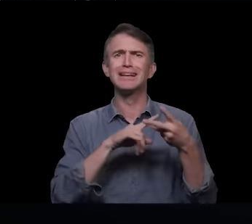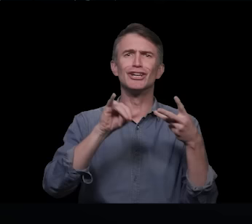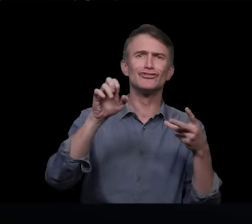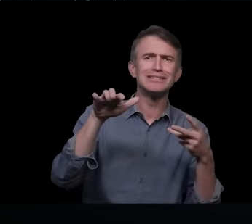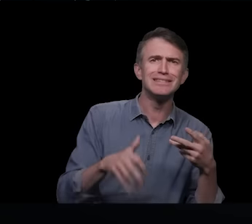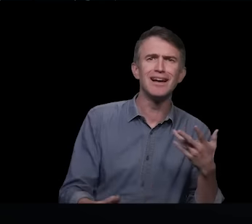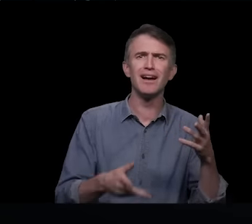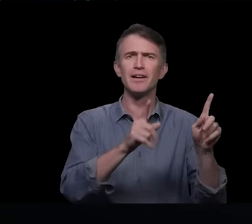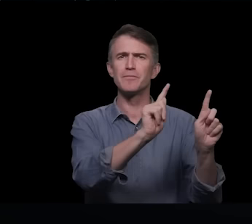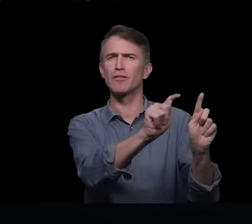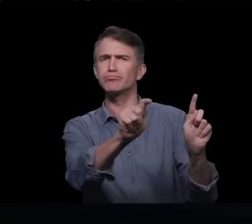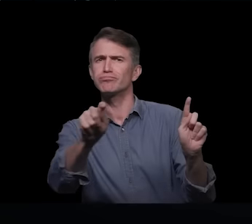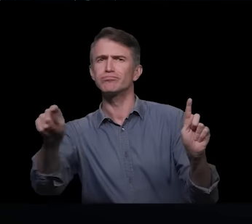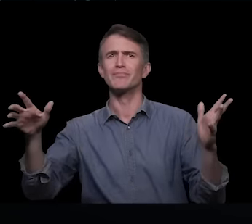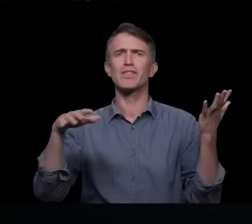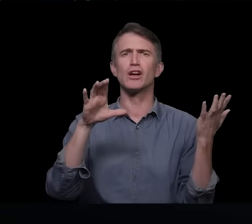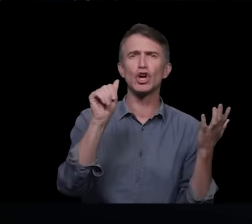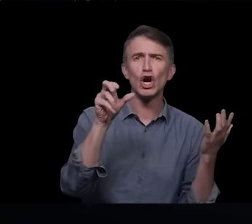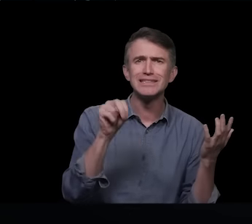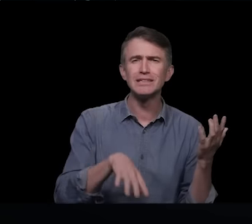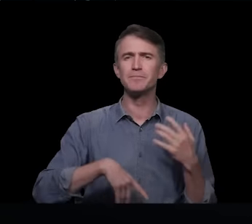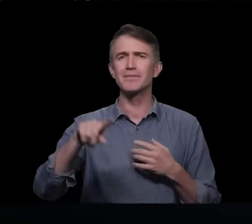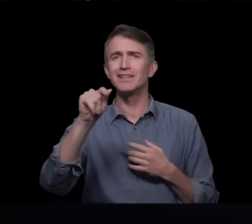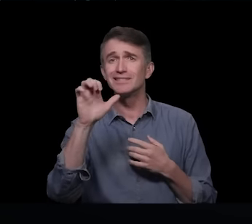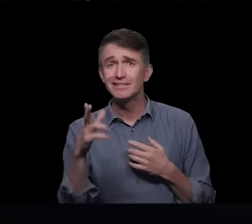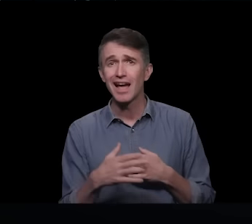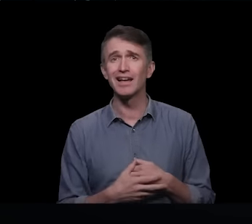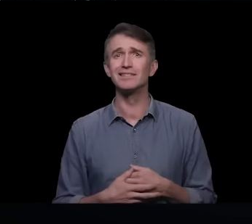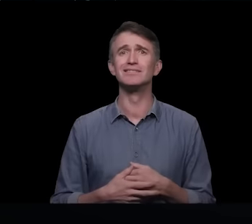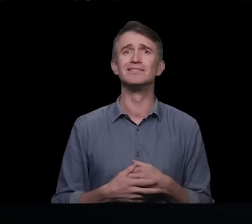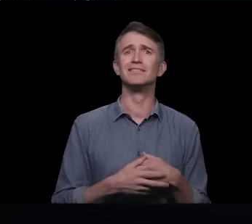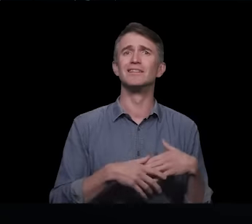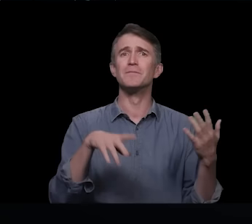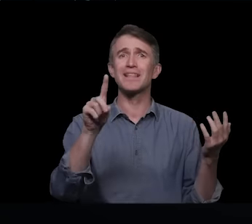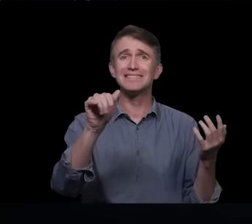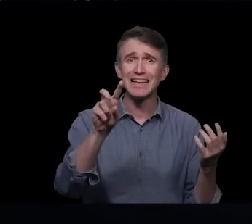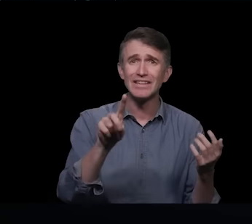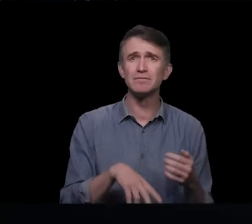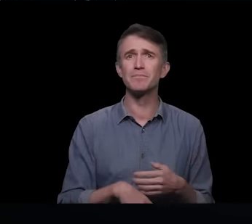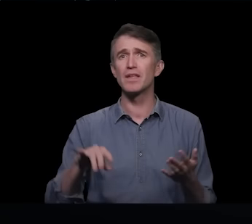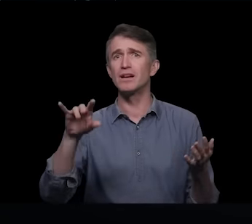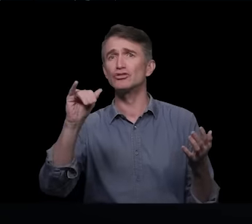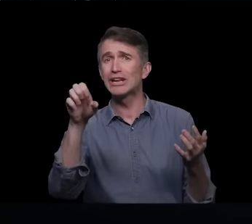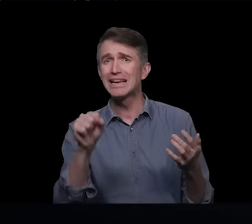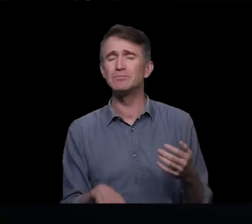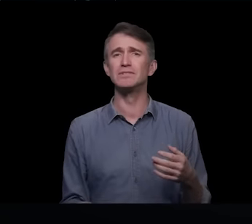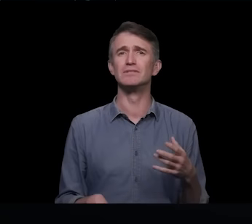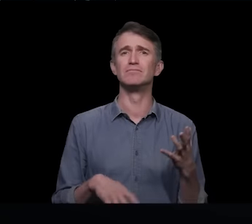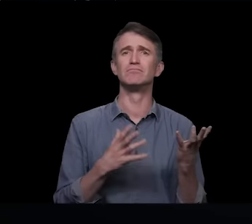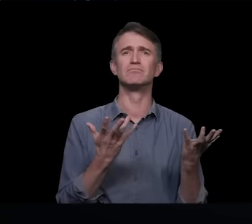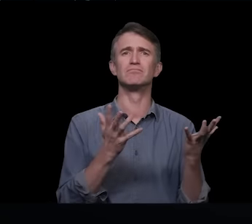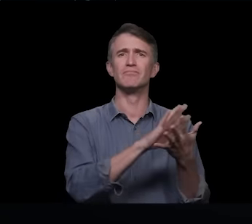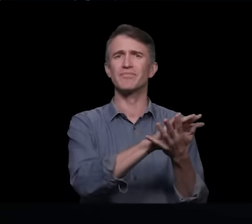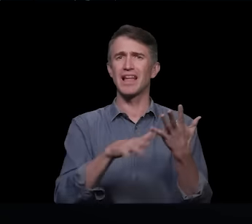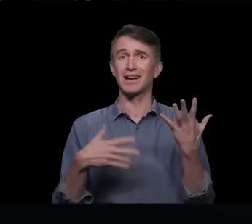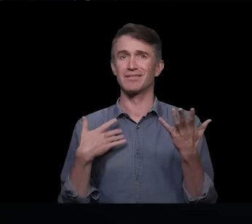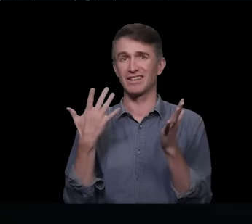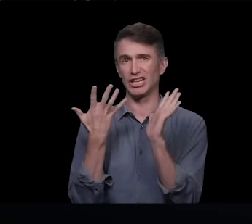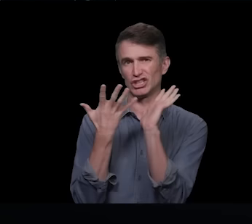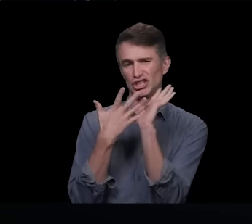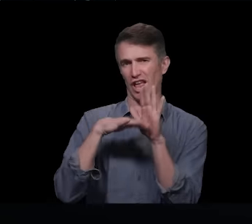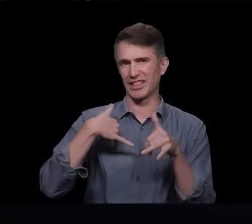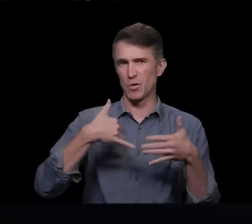Smith, Jessica Yu, Carson Scriven, Zach Tyson, David Mitchell, and James Duff. I'm getting my